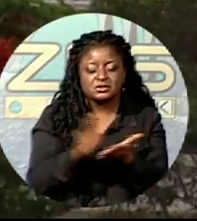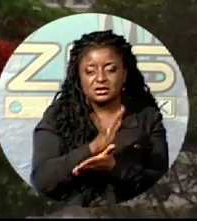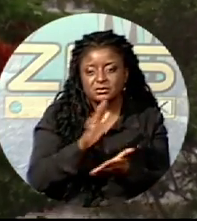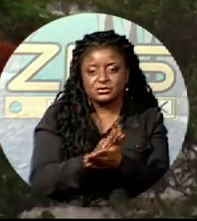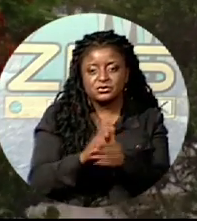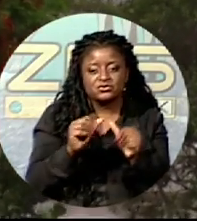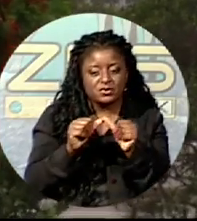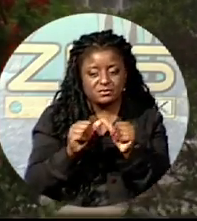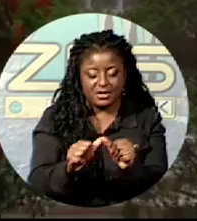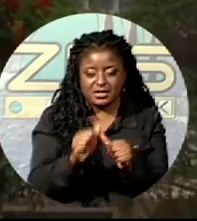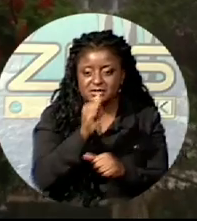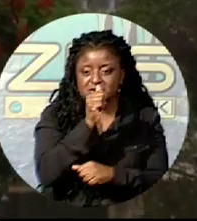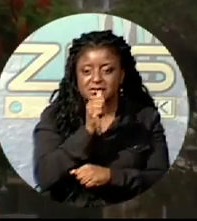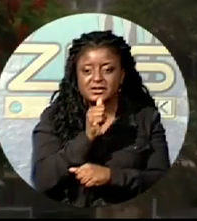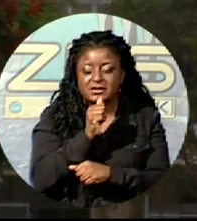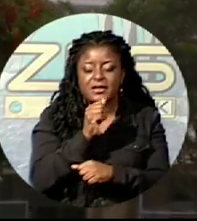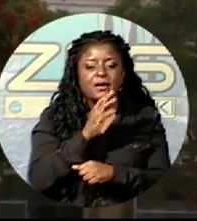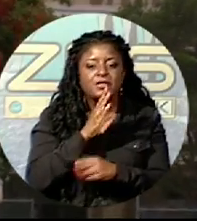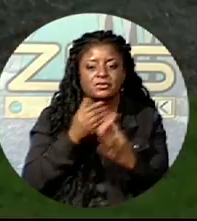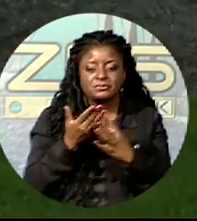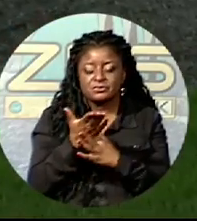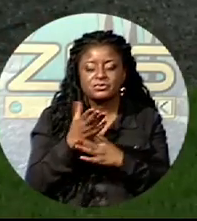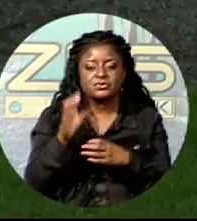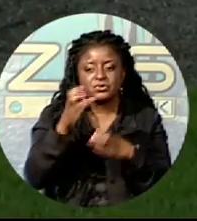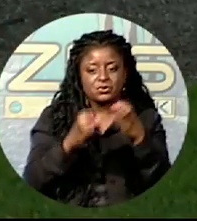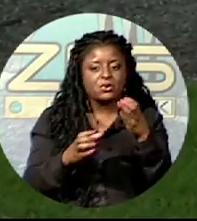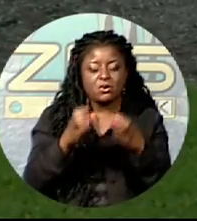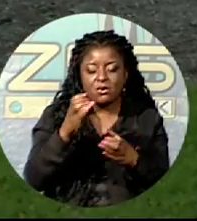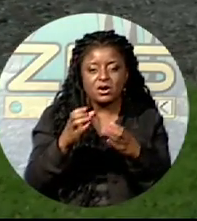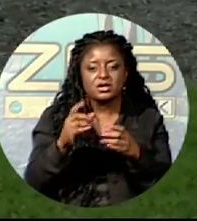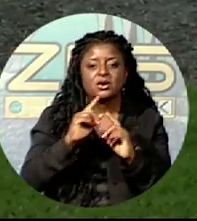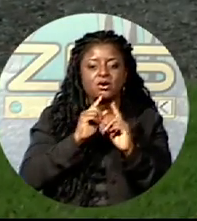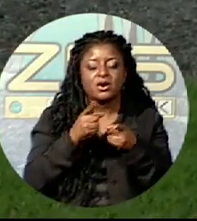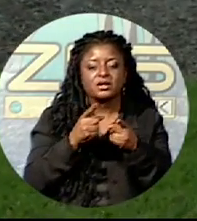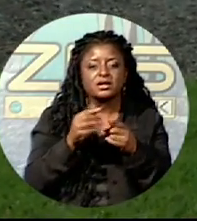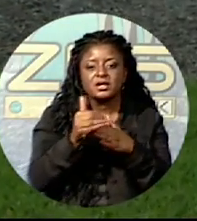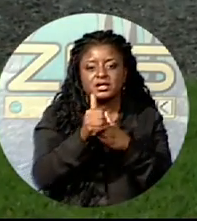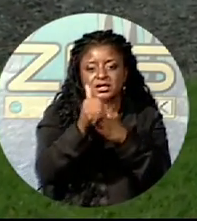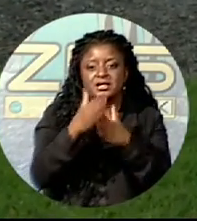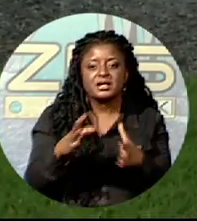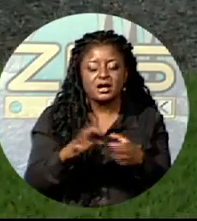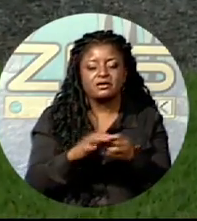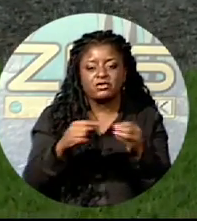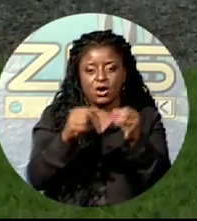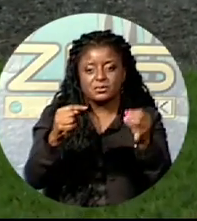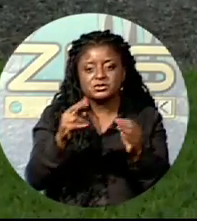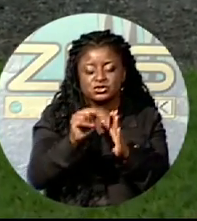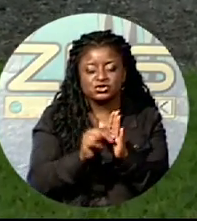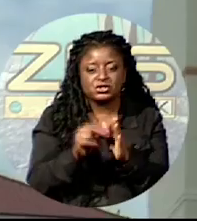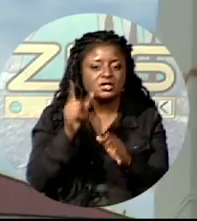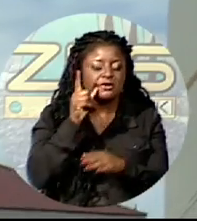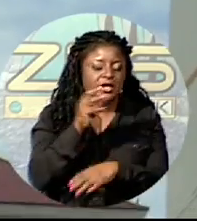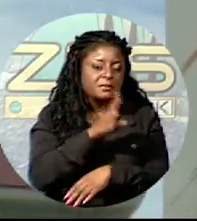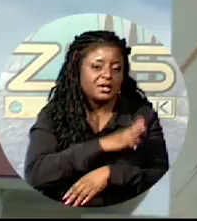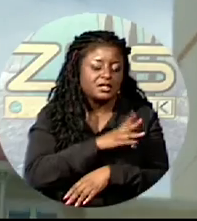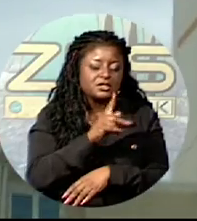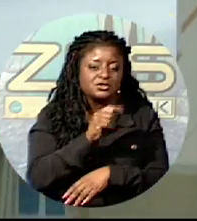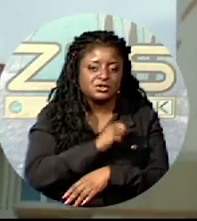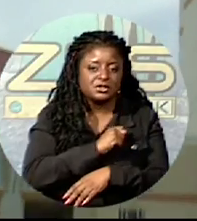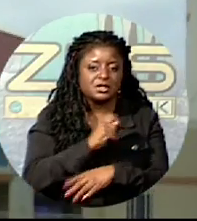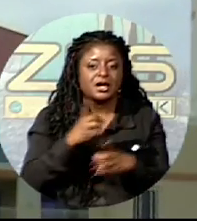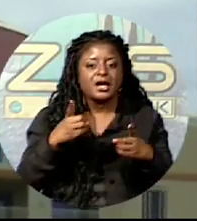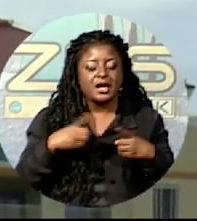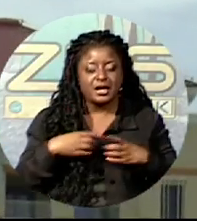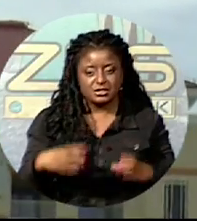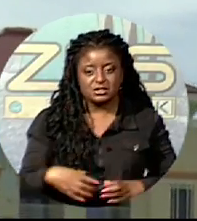court order. Newly appointed leader of the opposition, Loretta Butler Turner, had concerns about the brokering of the deal for the new